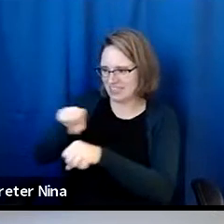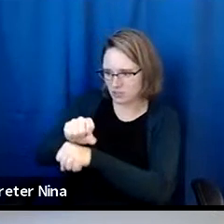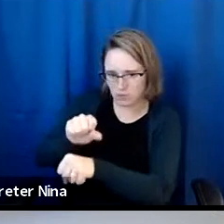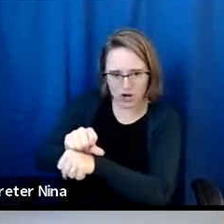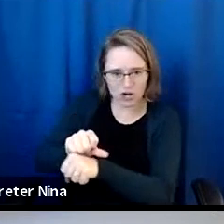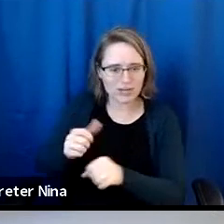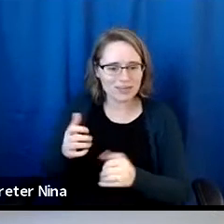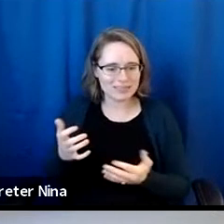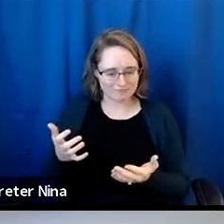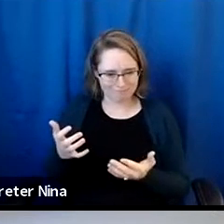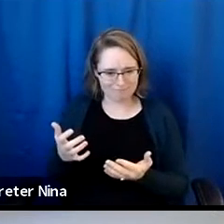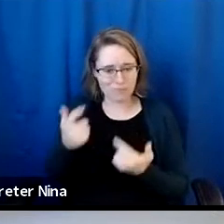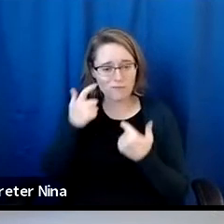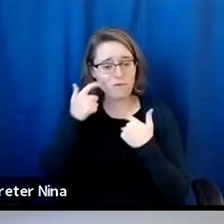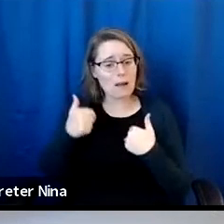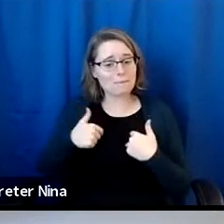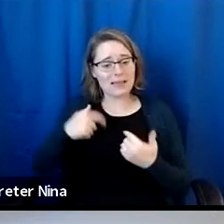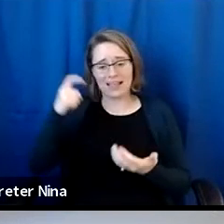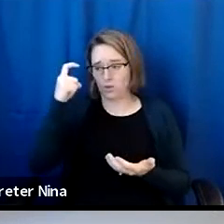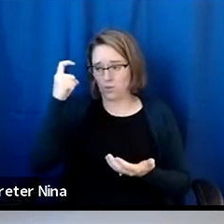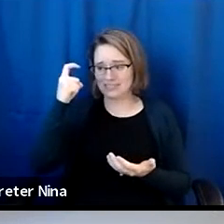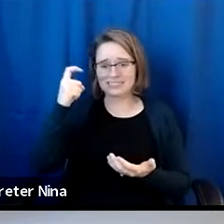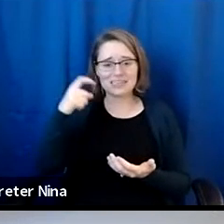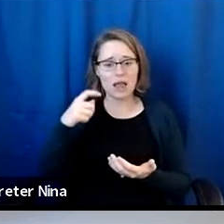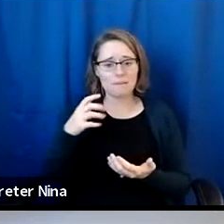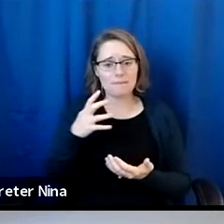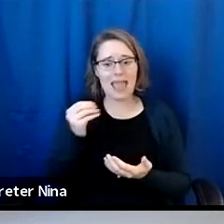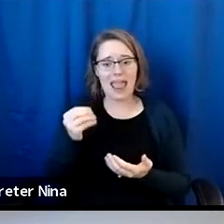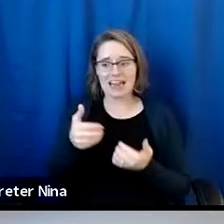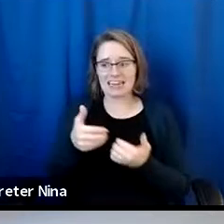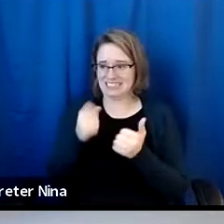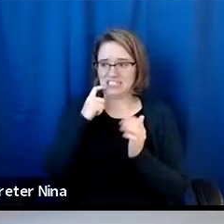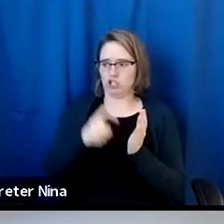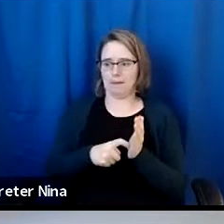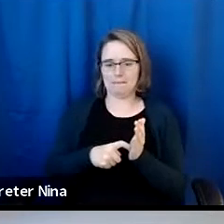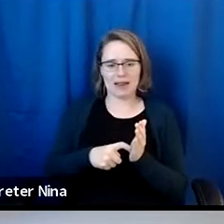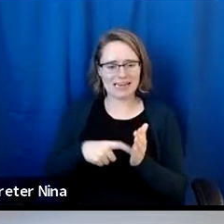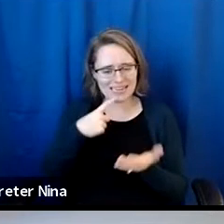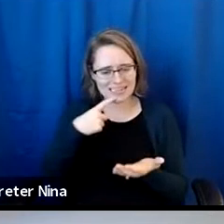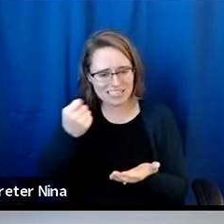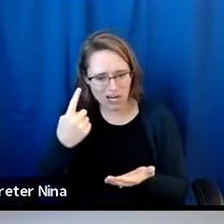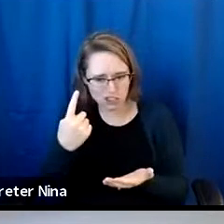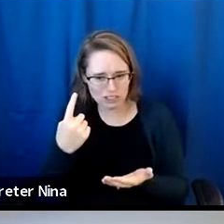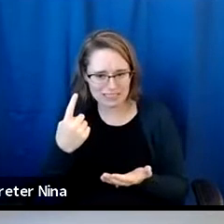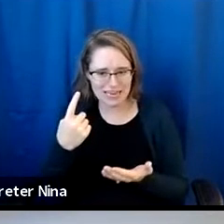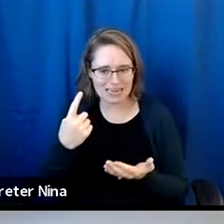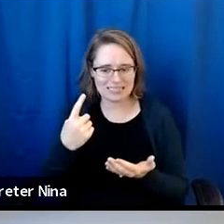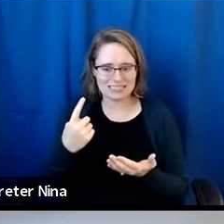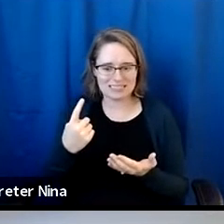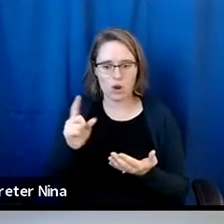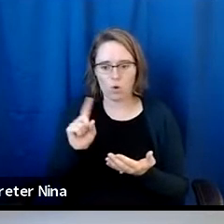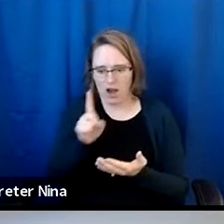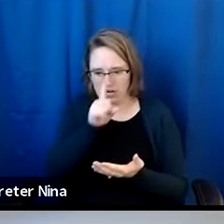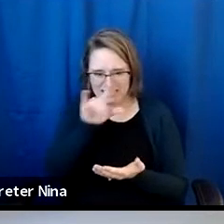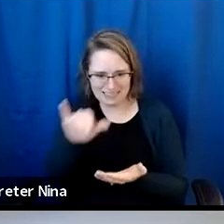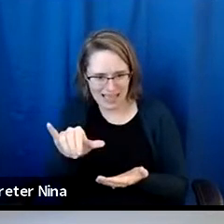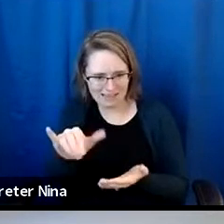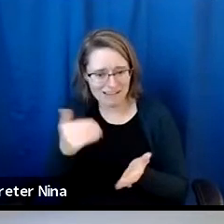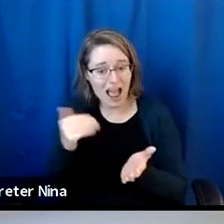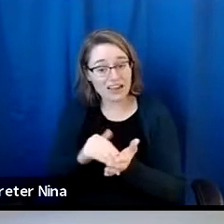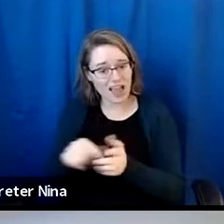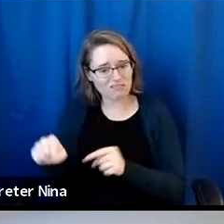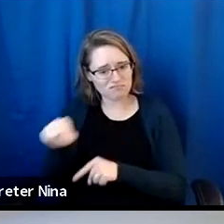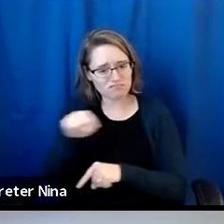that? So to me, the wisdom, and I guess to use the word discernment, is being able to understand where all of it is. And again, it goes back to that other question